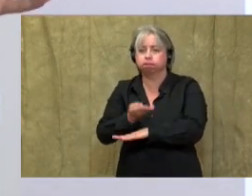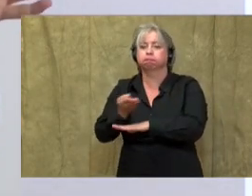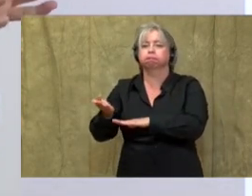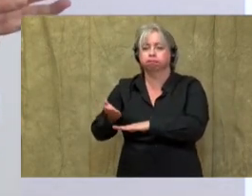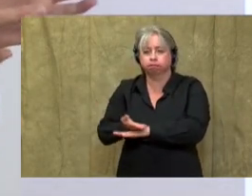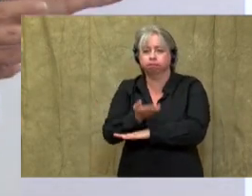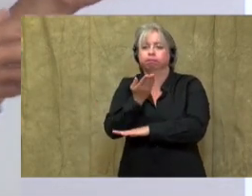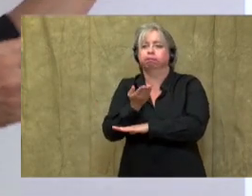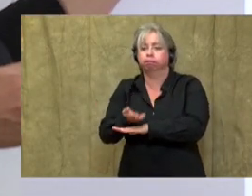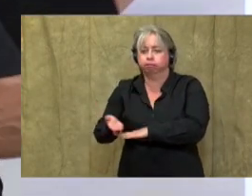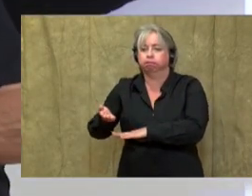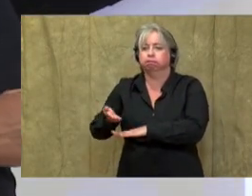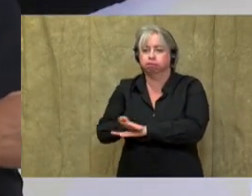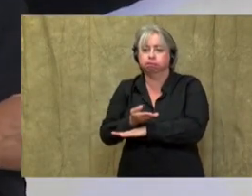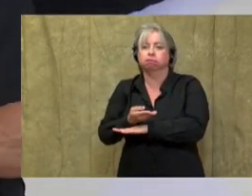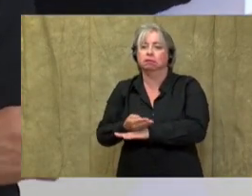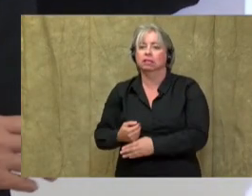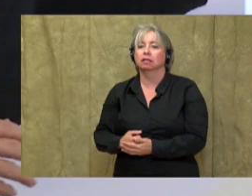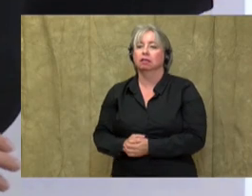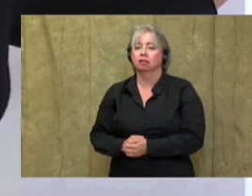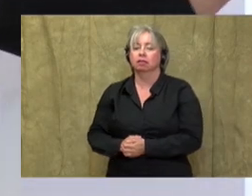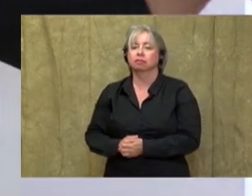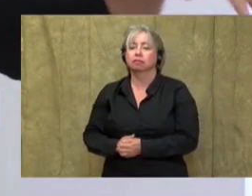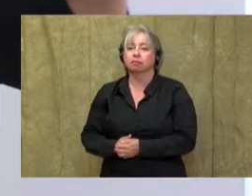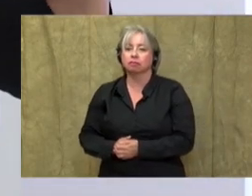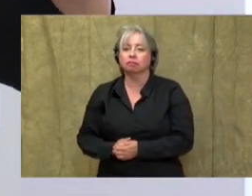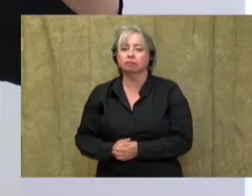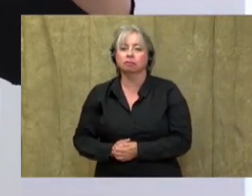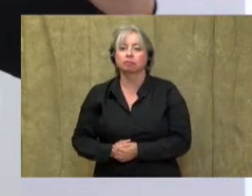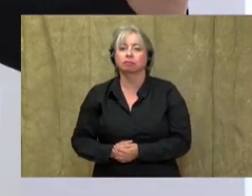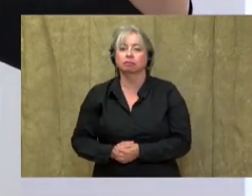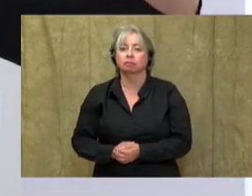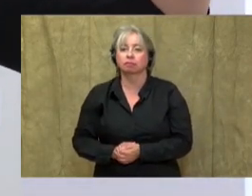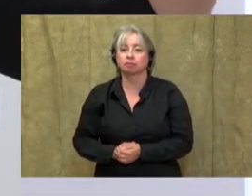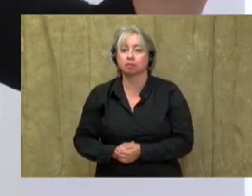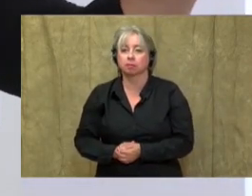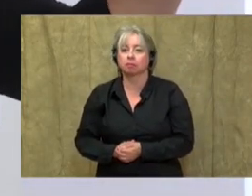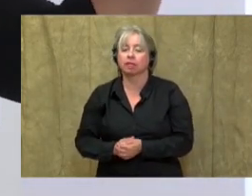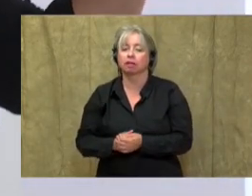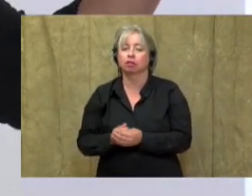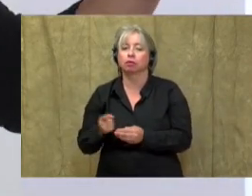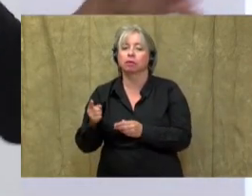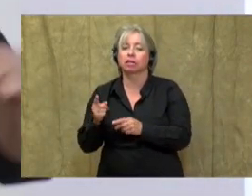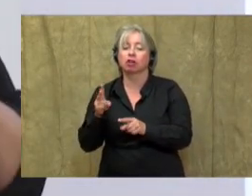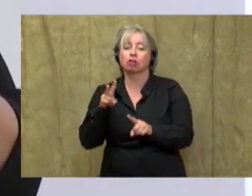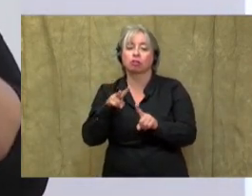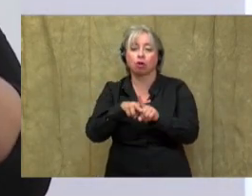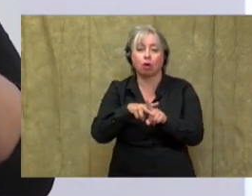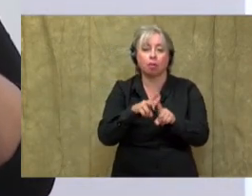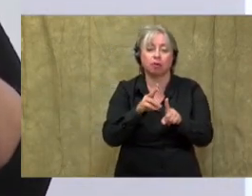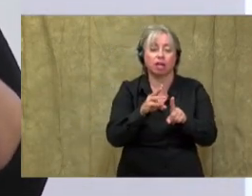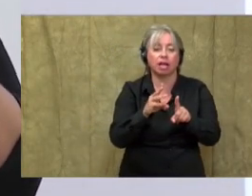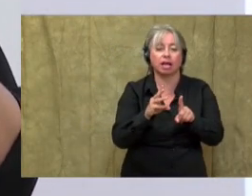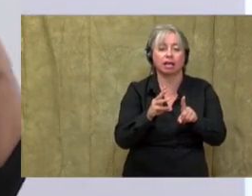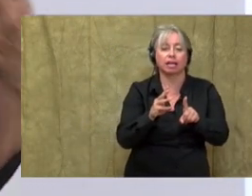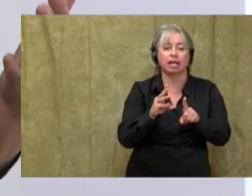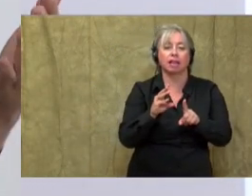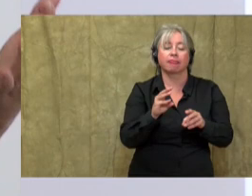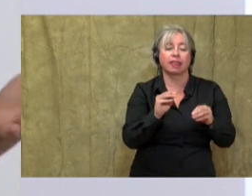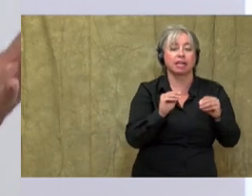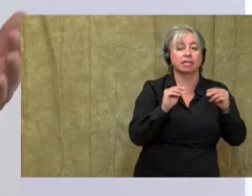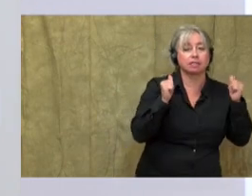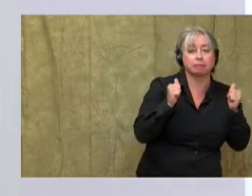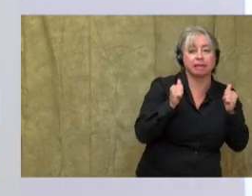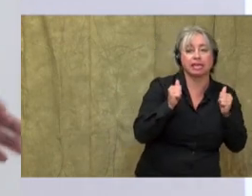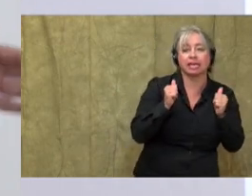extend your learning on this, you can also apply the wave speed and the amplitude is something